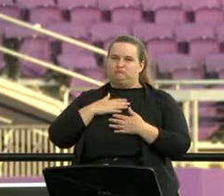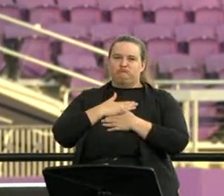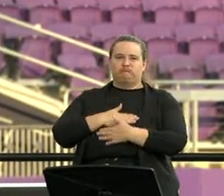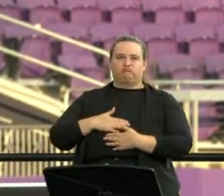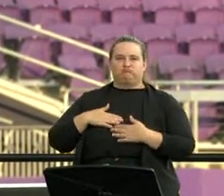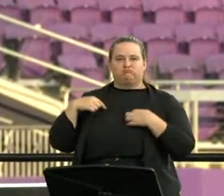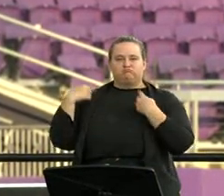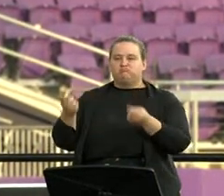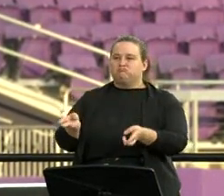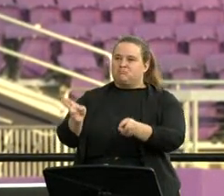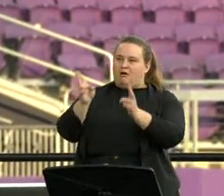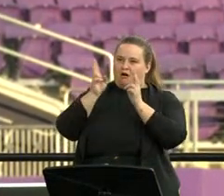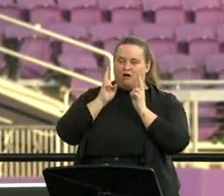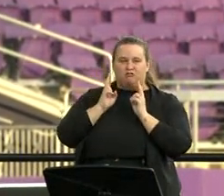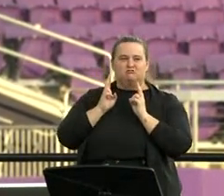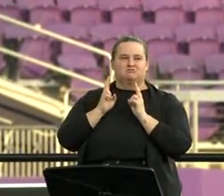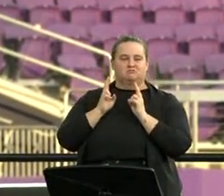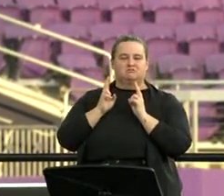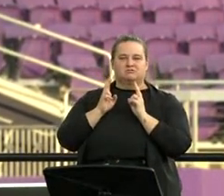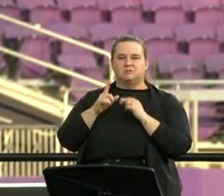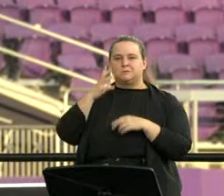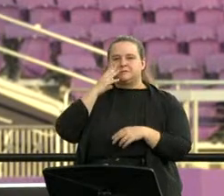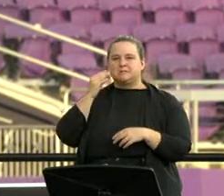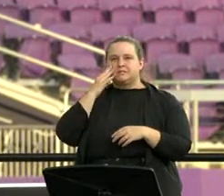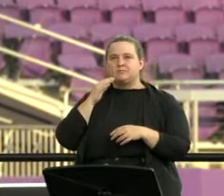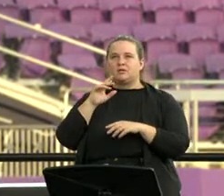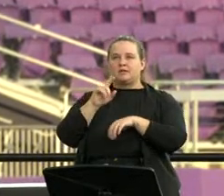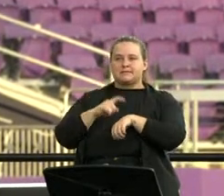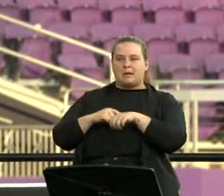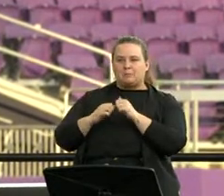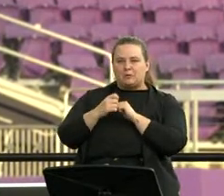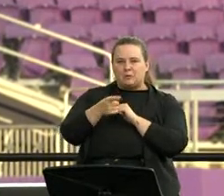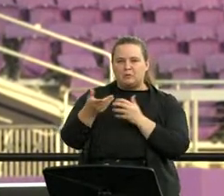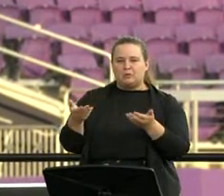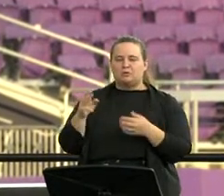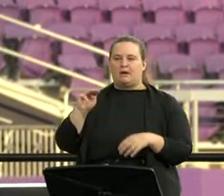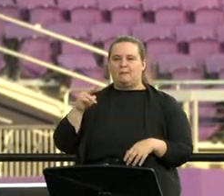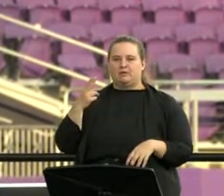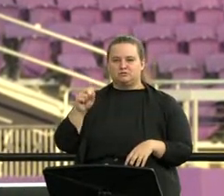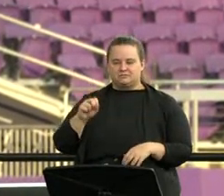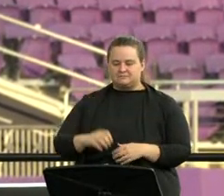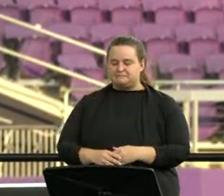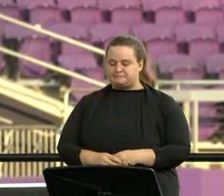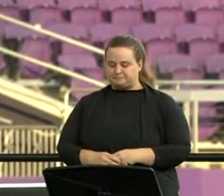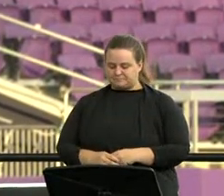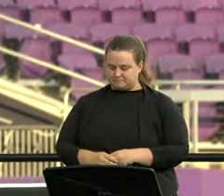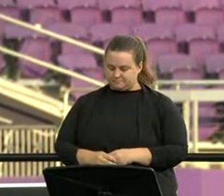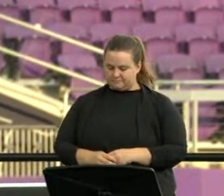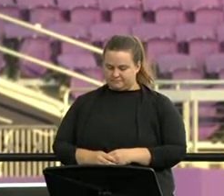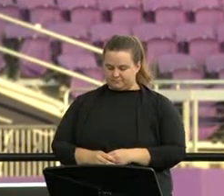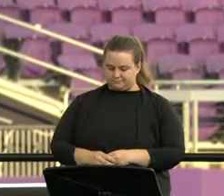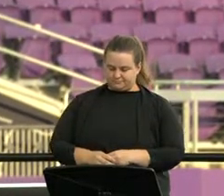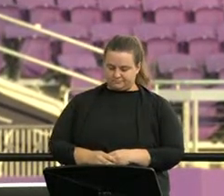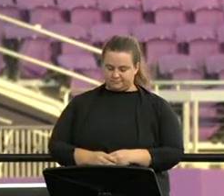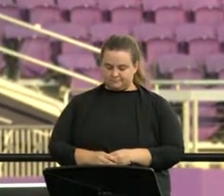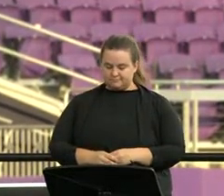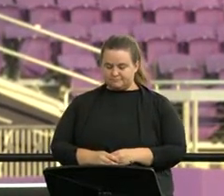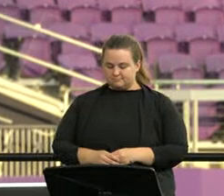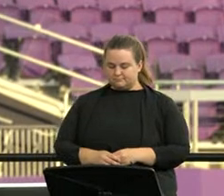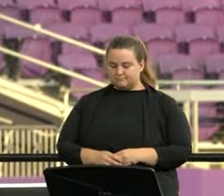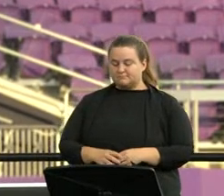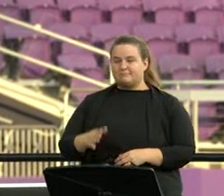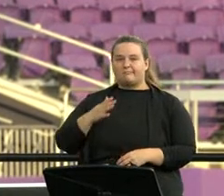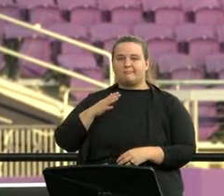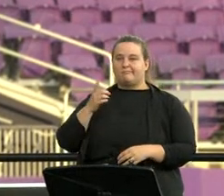pleasure, my privilege, to experience Minnetonka schools with you during your senior year. I've had a front